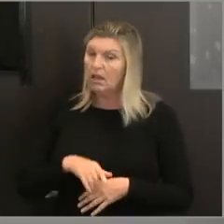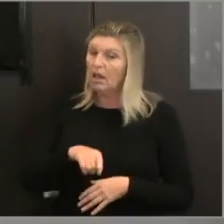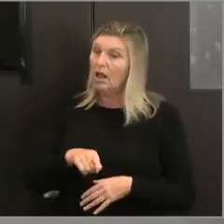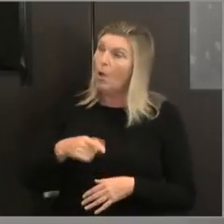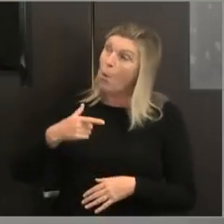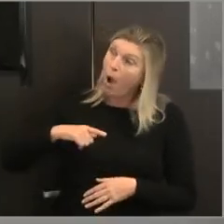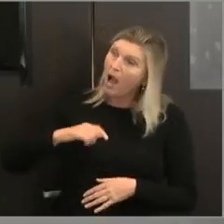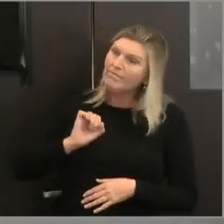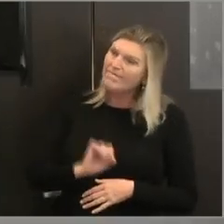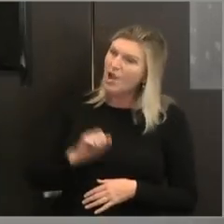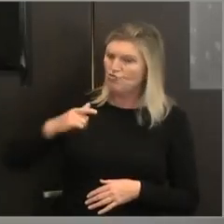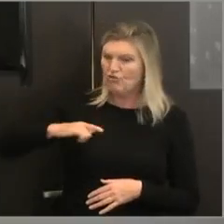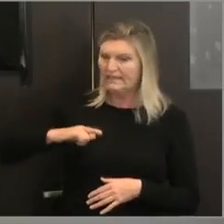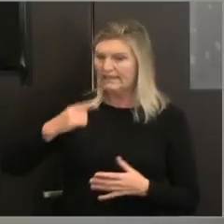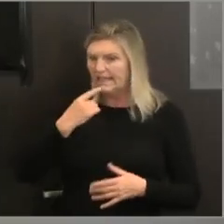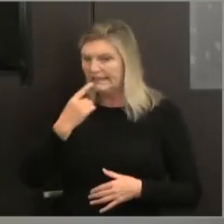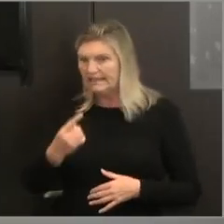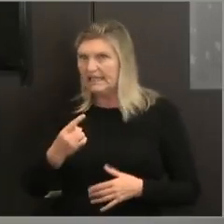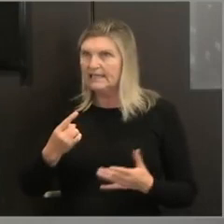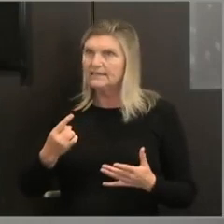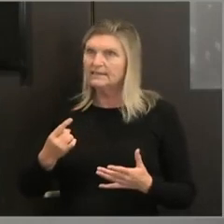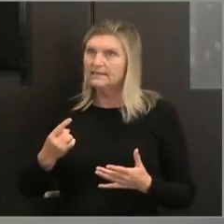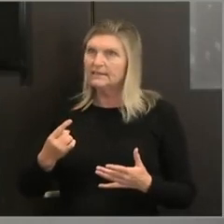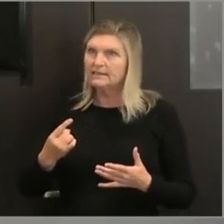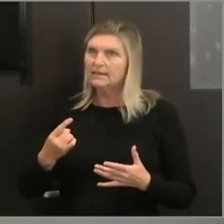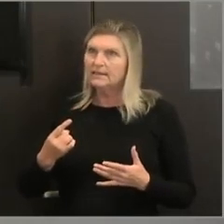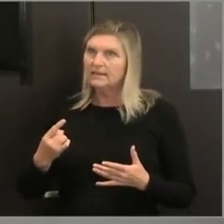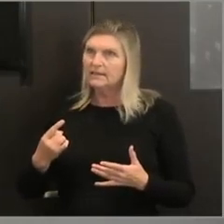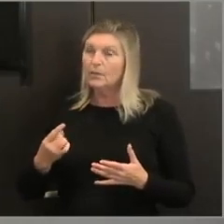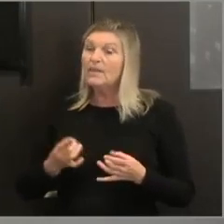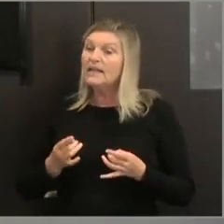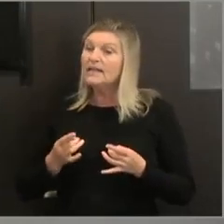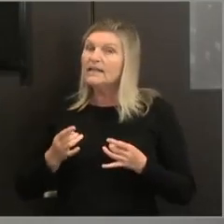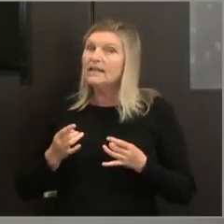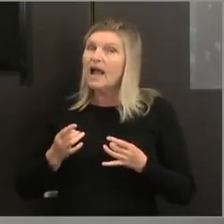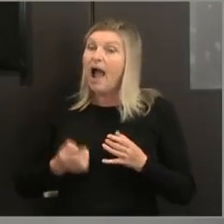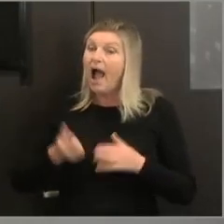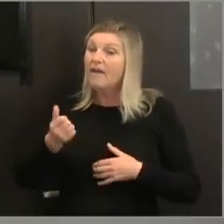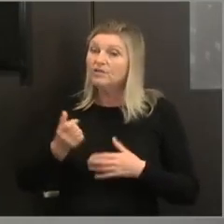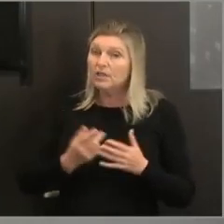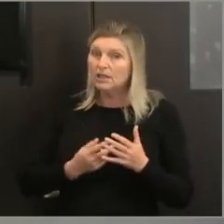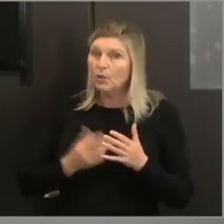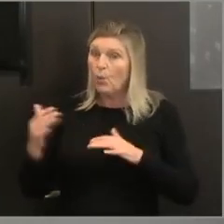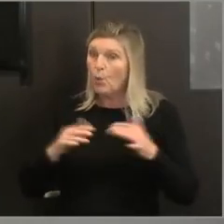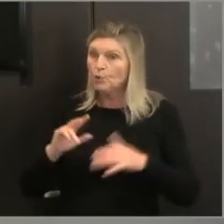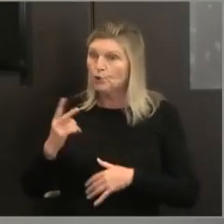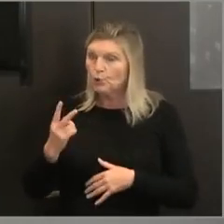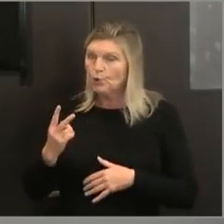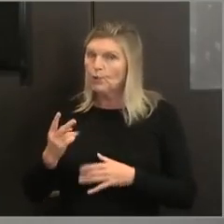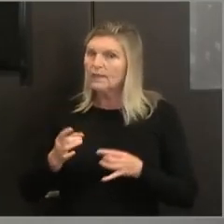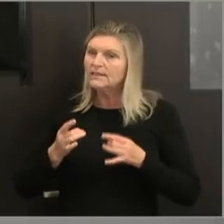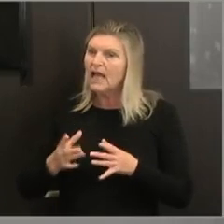when the program of decolonisation began after the Second World War, the right